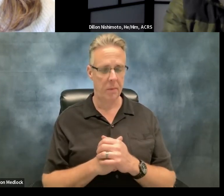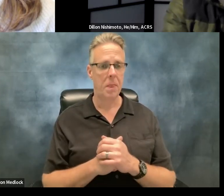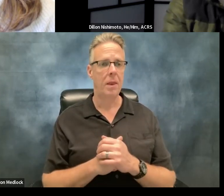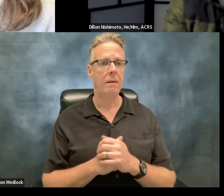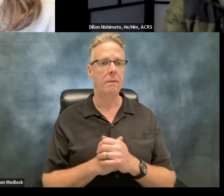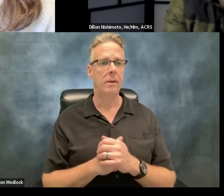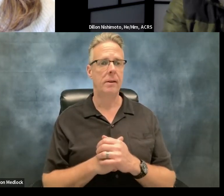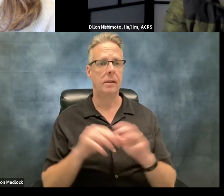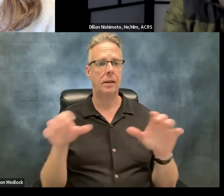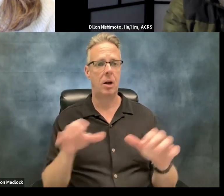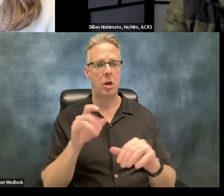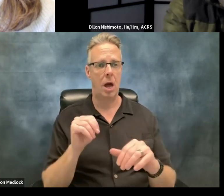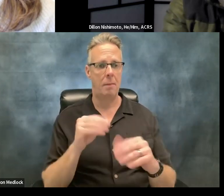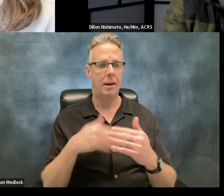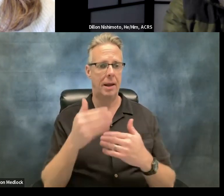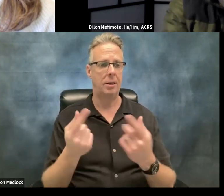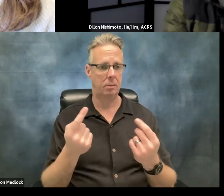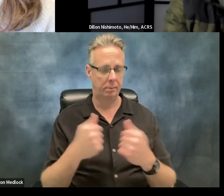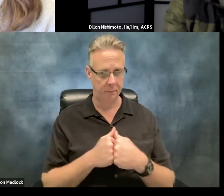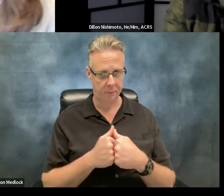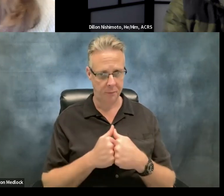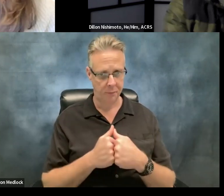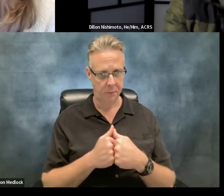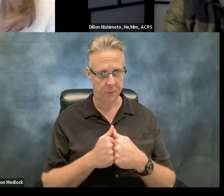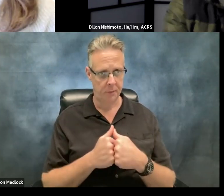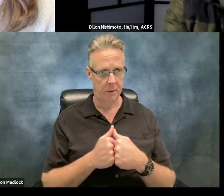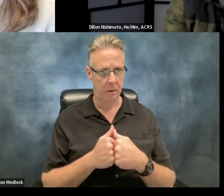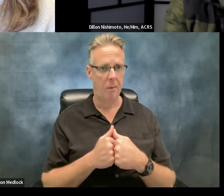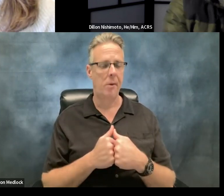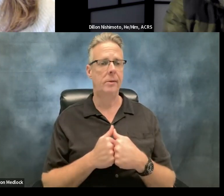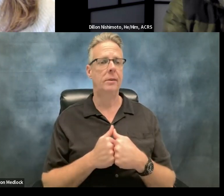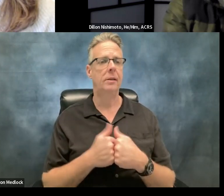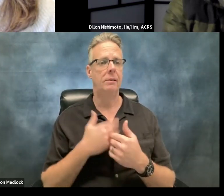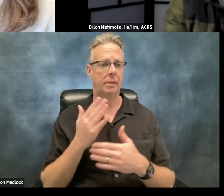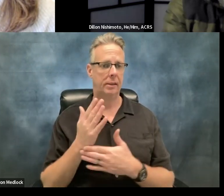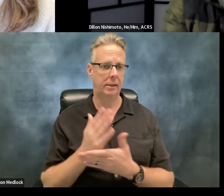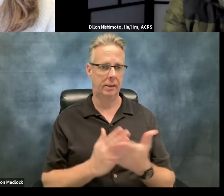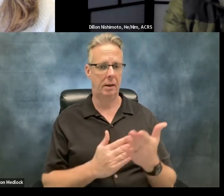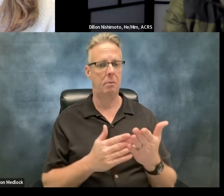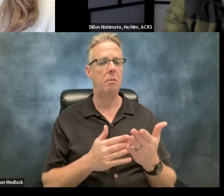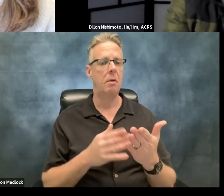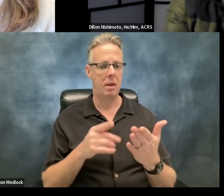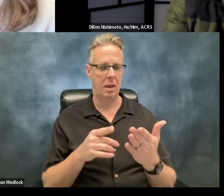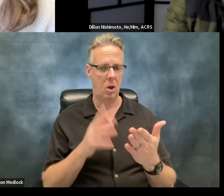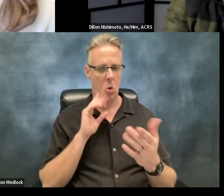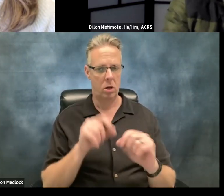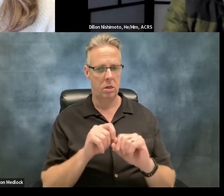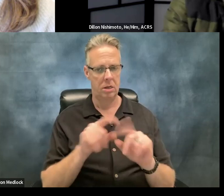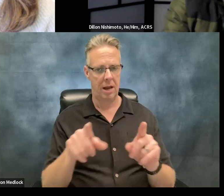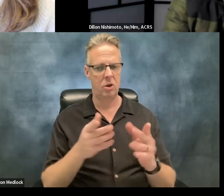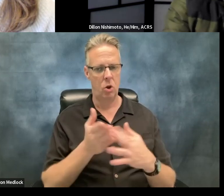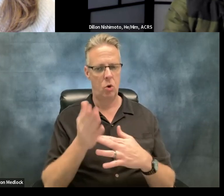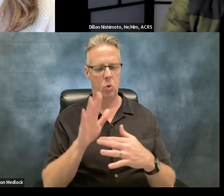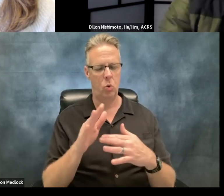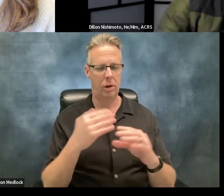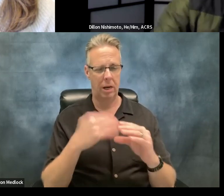and next steps. We have some electronic versions of these presentations to get out to you. You should expect an